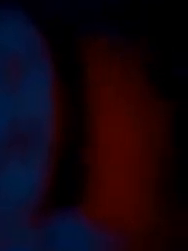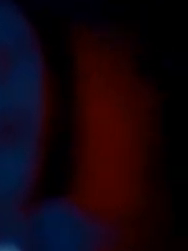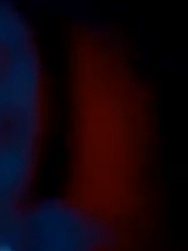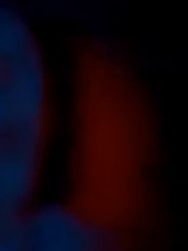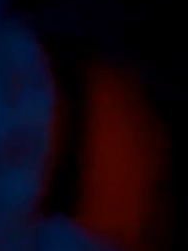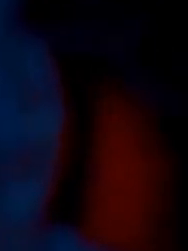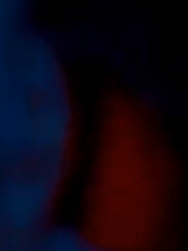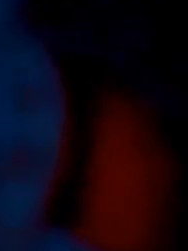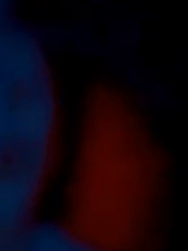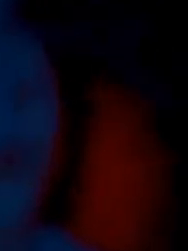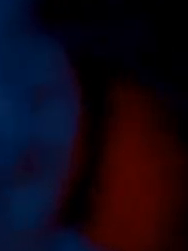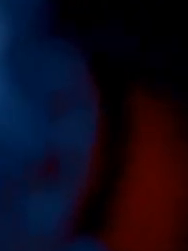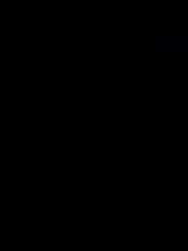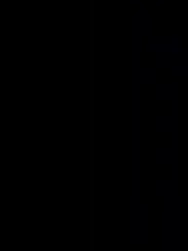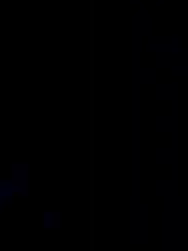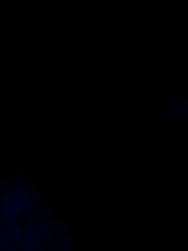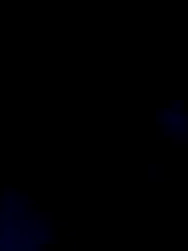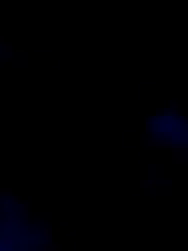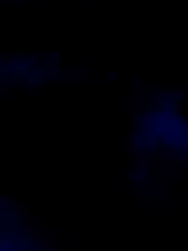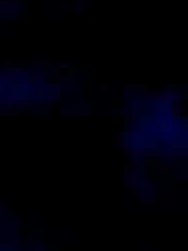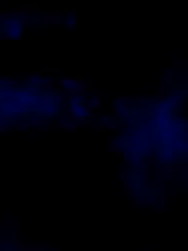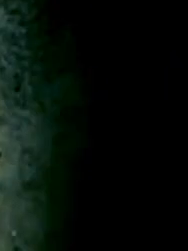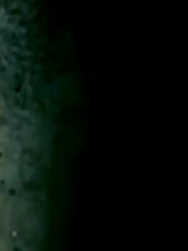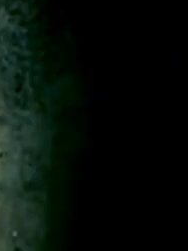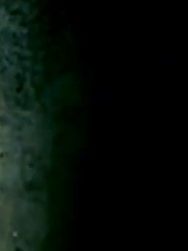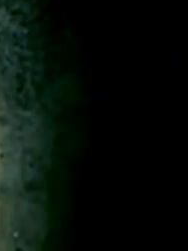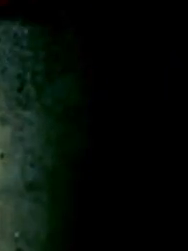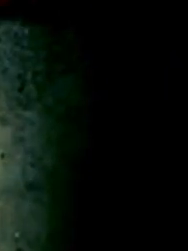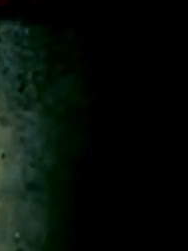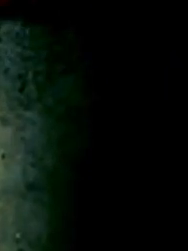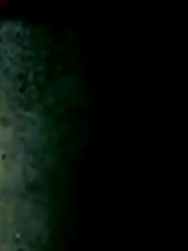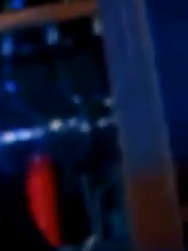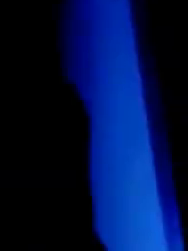Malkhube ngaphumulisi. And we're down we go.